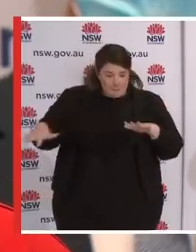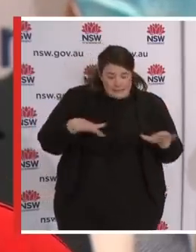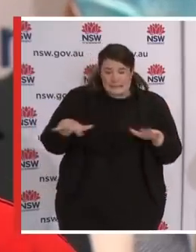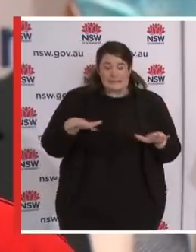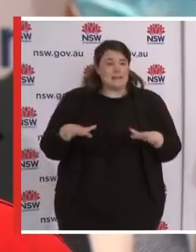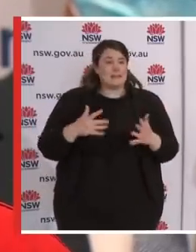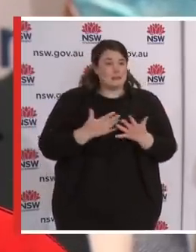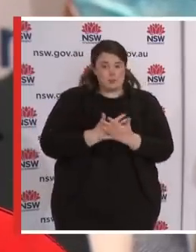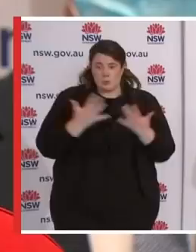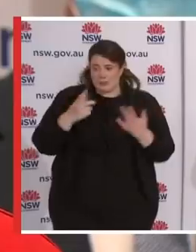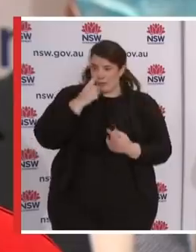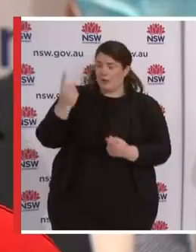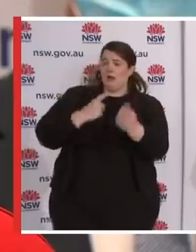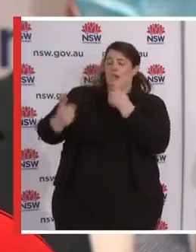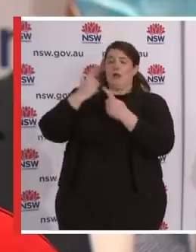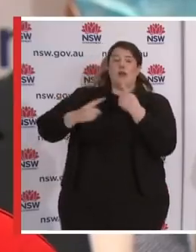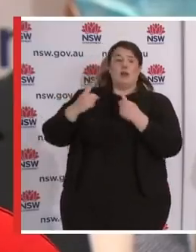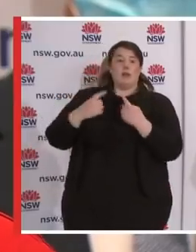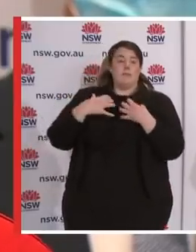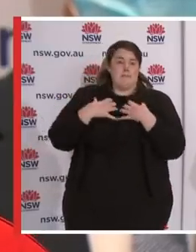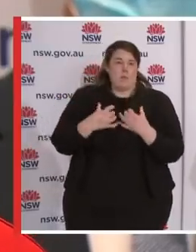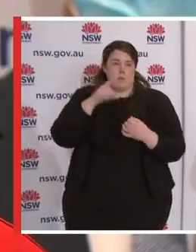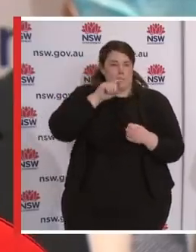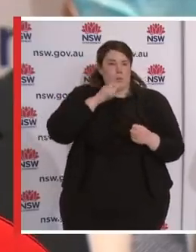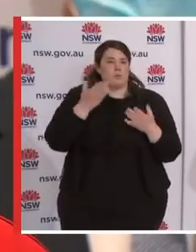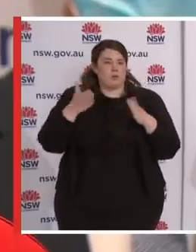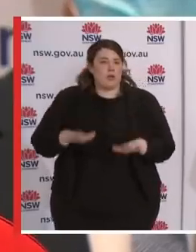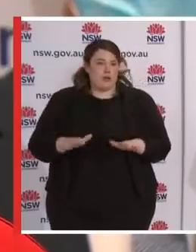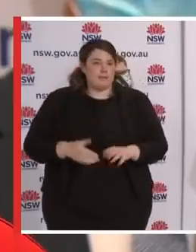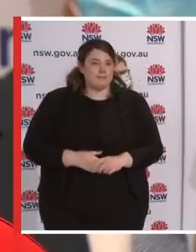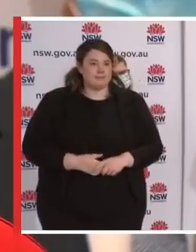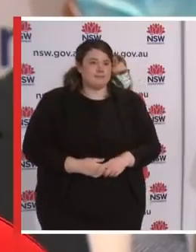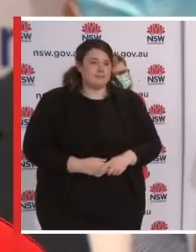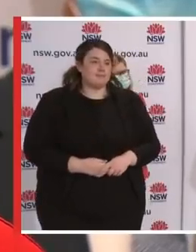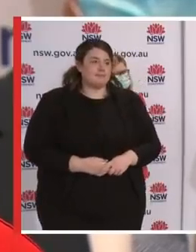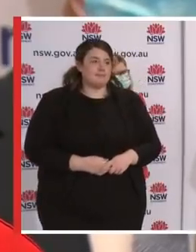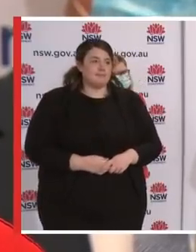capacity, more people would die, more people die than would have otherwise.